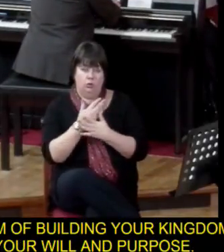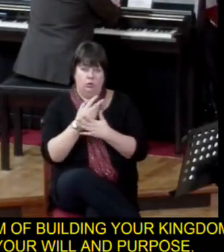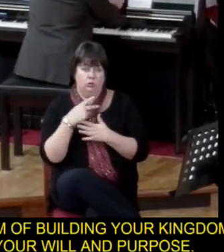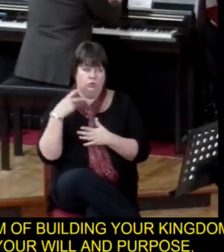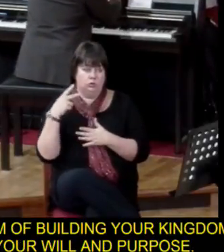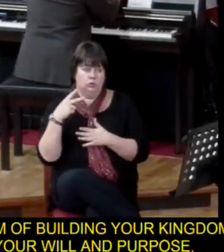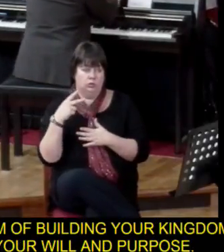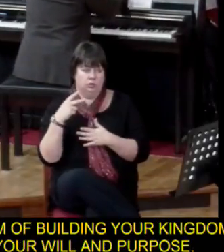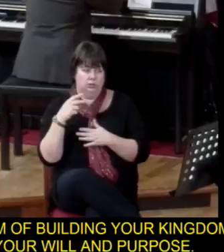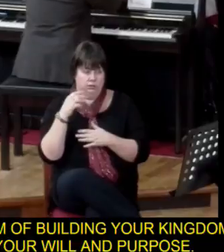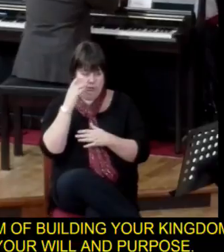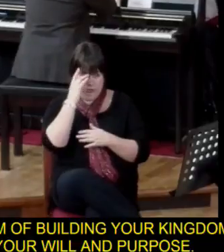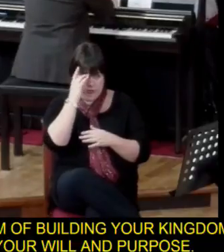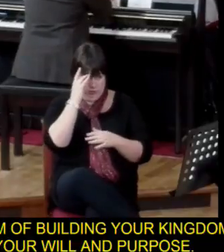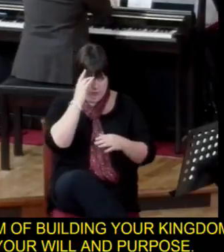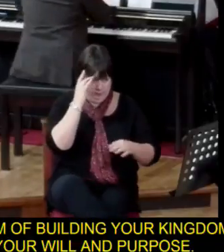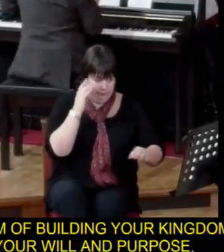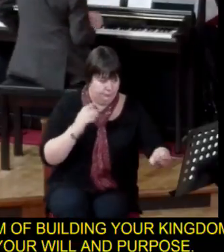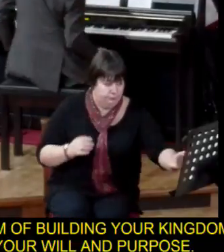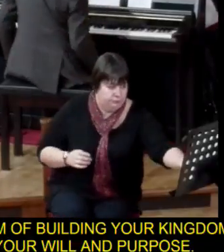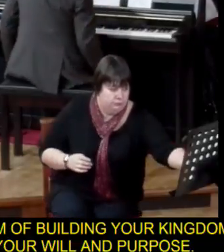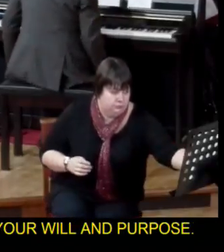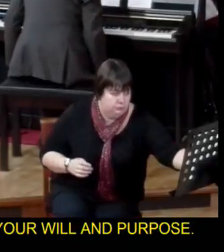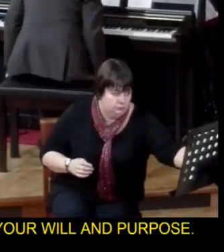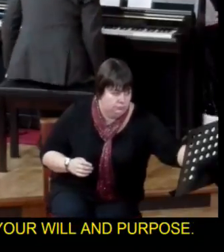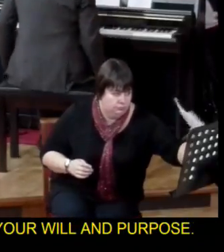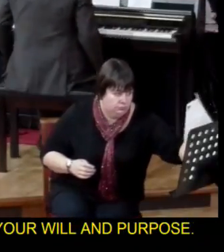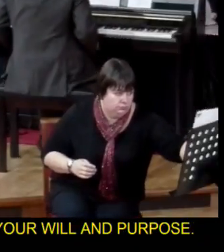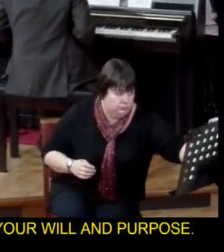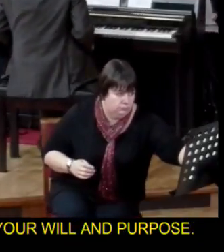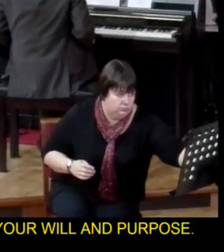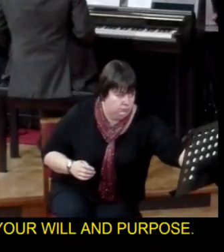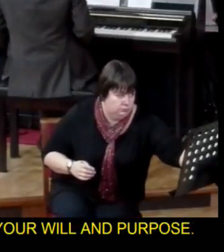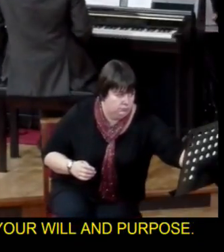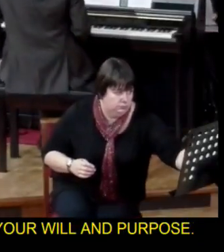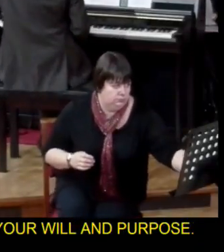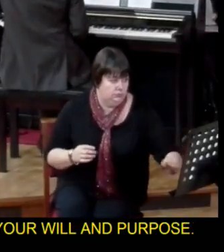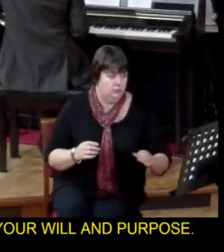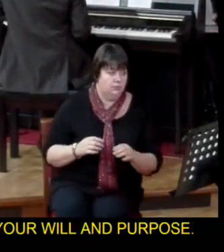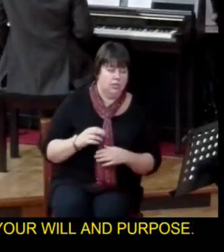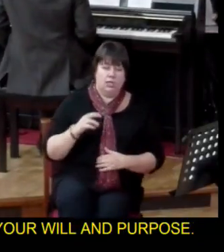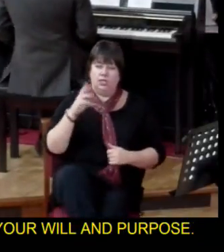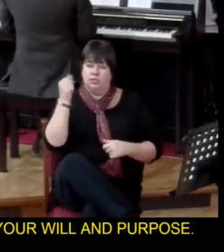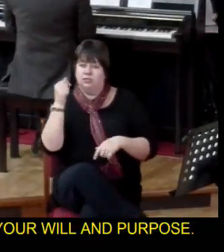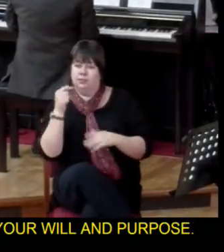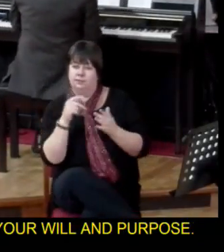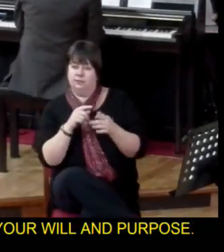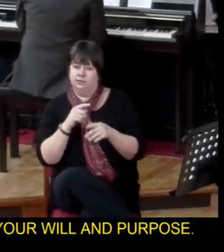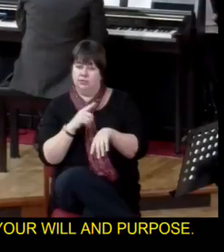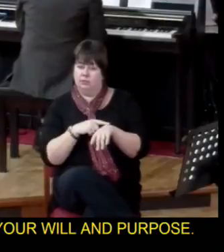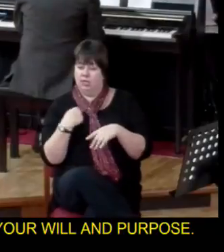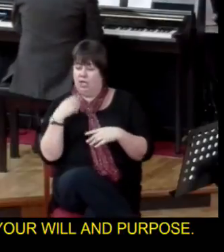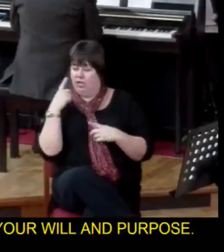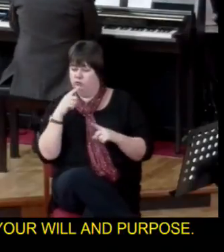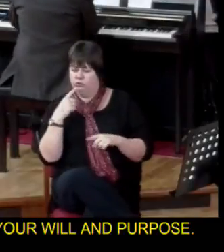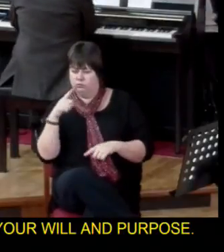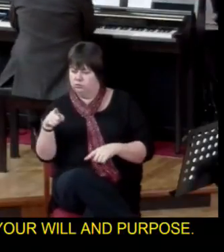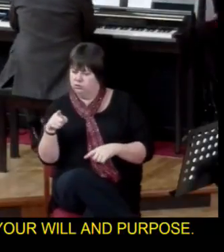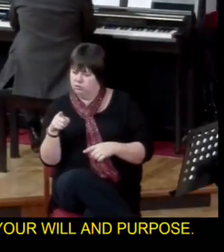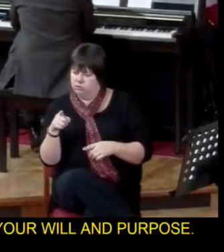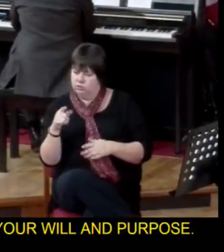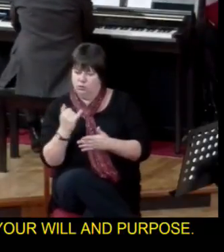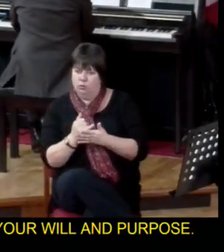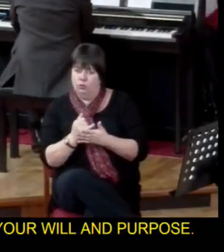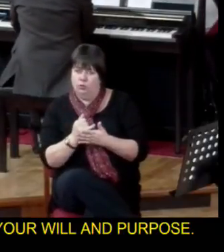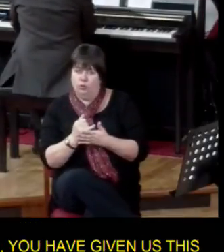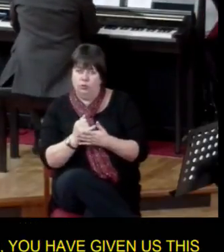Jesus is the name we honor. Sometimes I have to correct people, you know. Just sometimes. They'll say